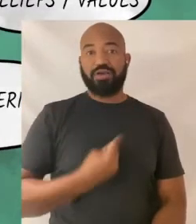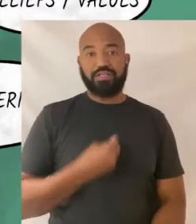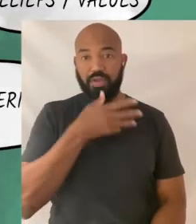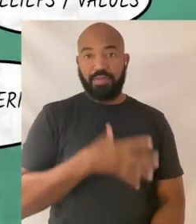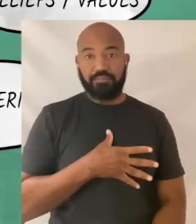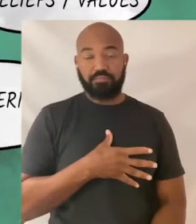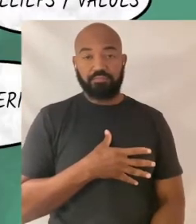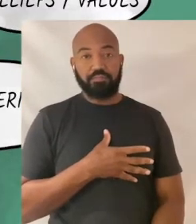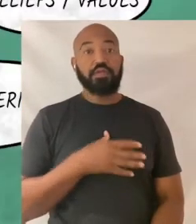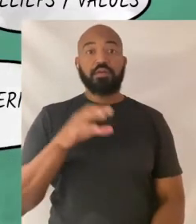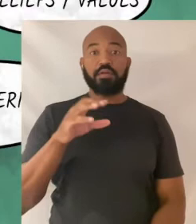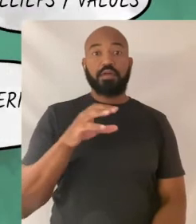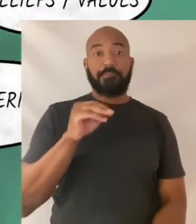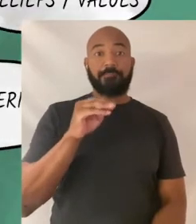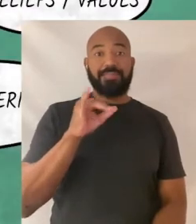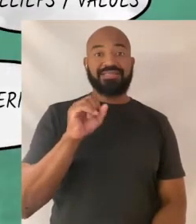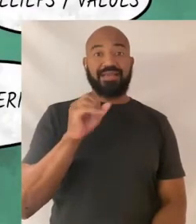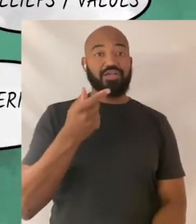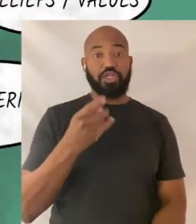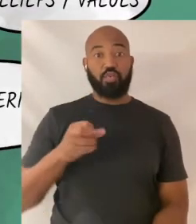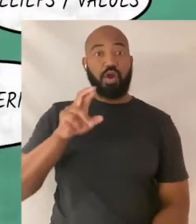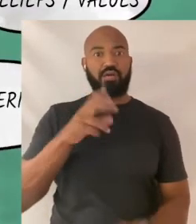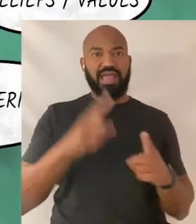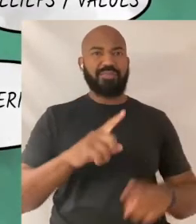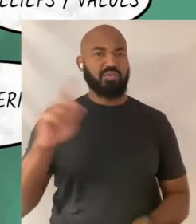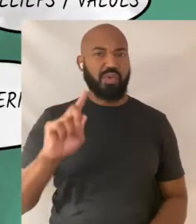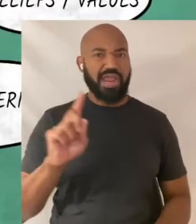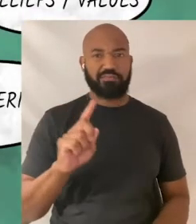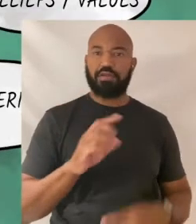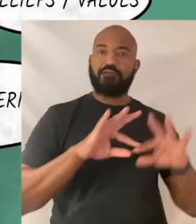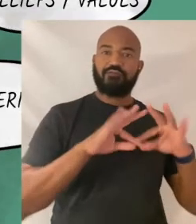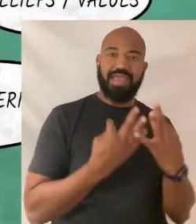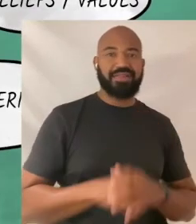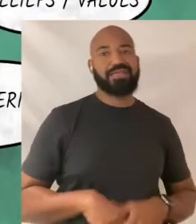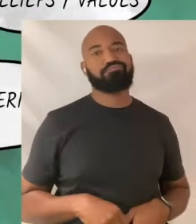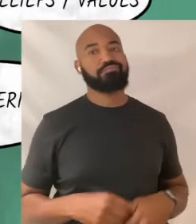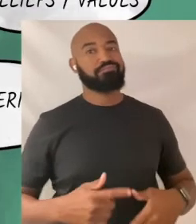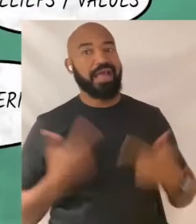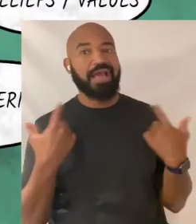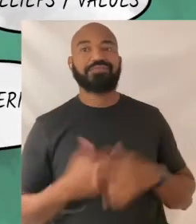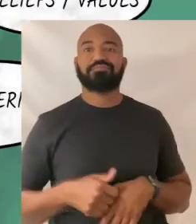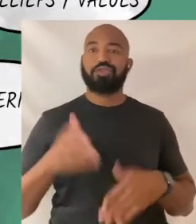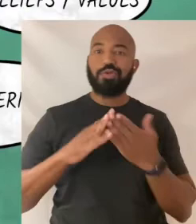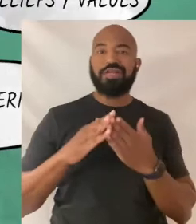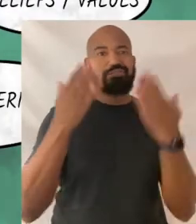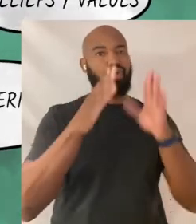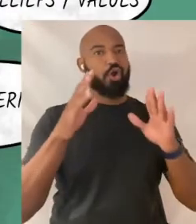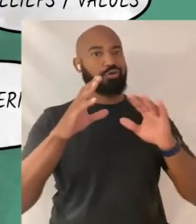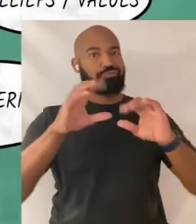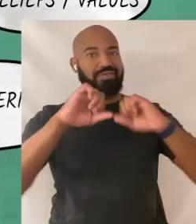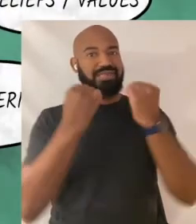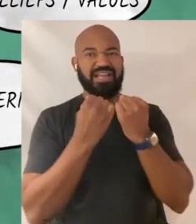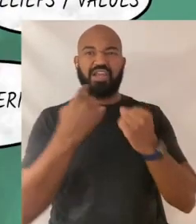Misogynoir shows up everywhere, in our lives, our families, communities, and broader society, so we must